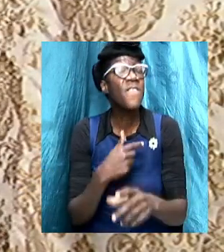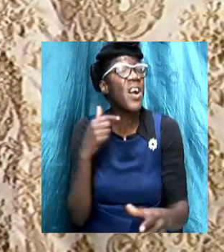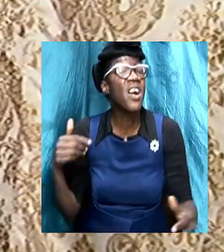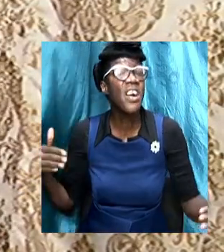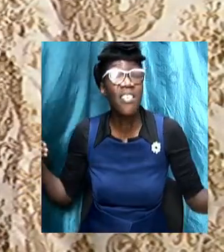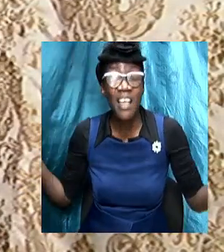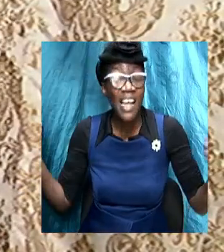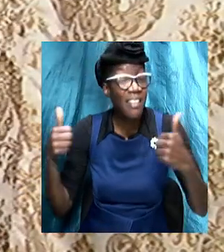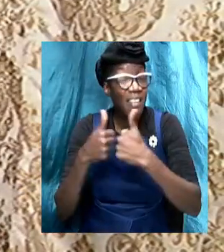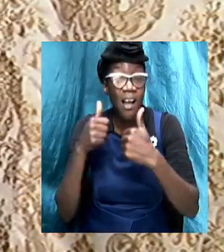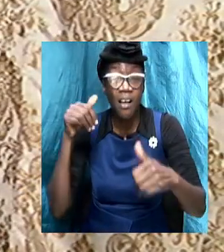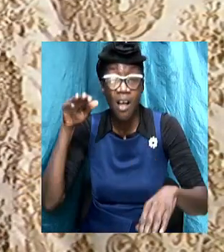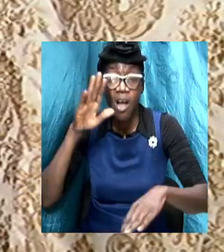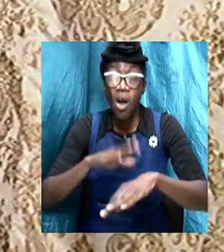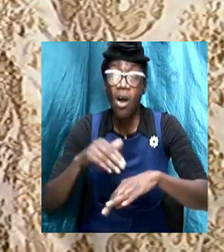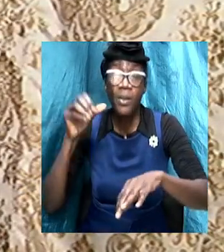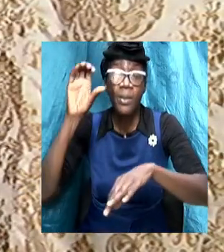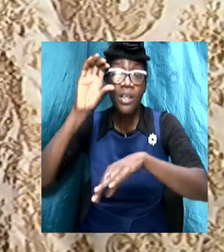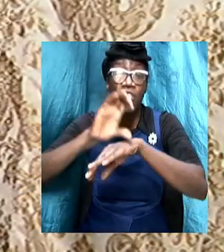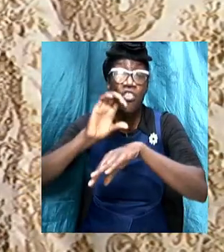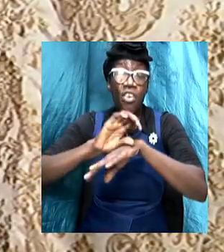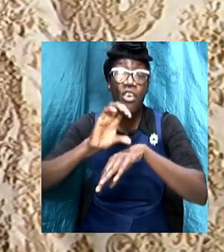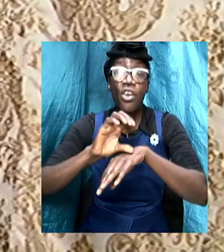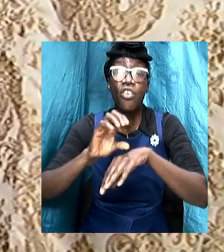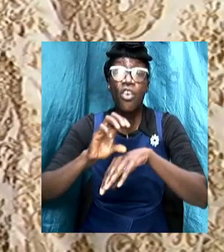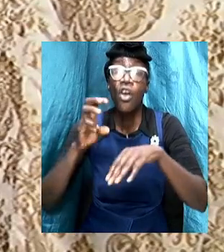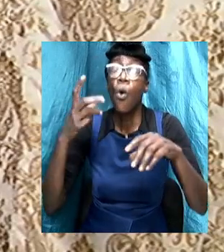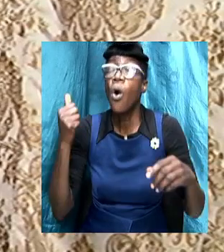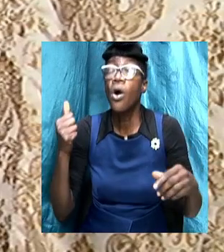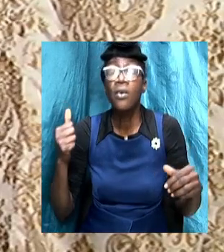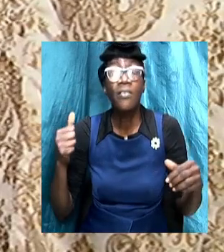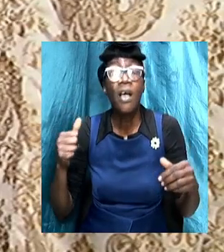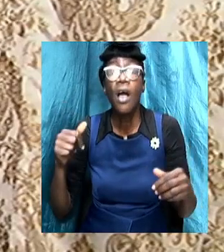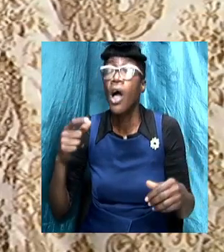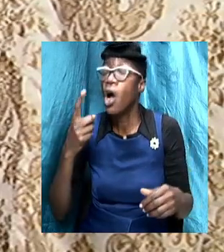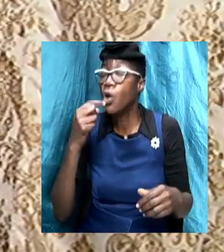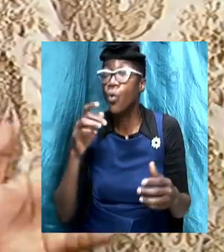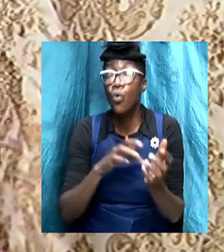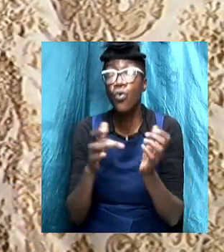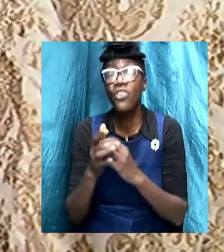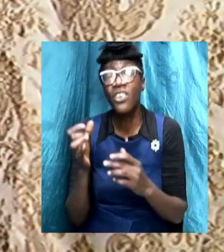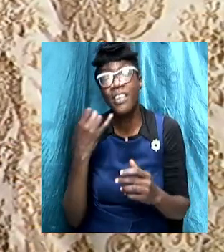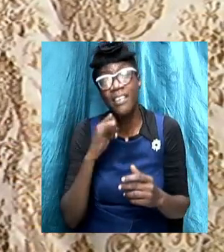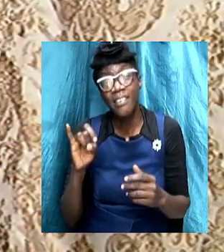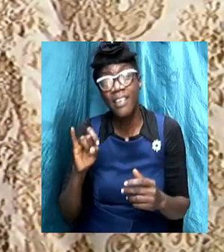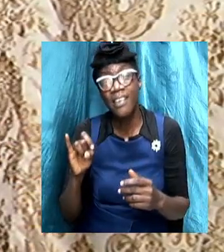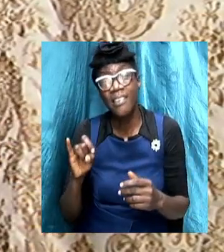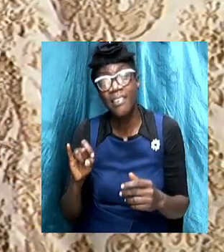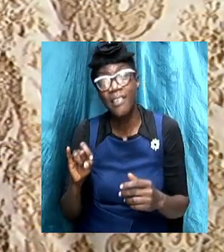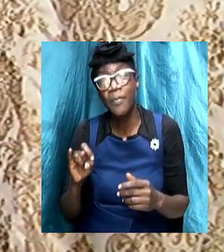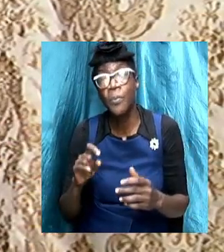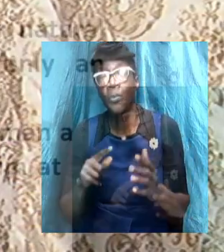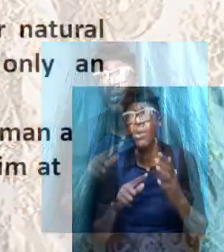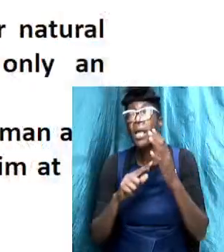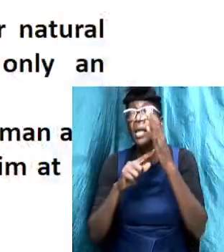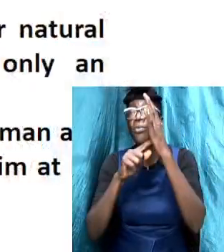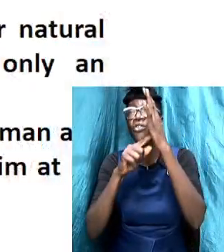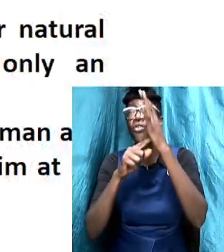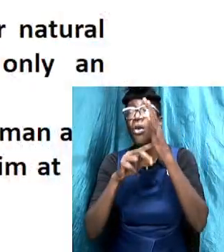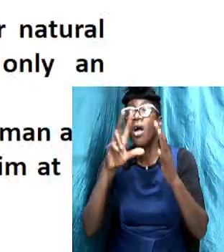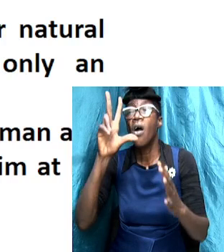on the church was an attack on who Jesus is. I know this is not Bible school, but I want to show you four